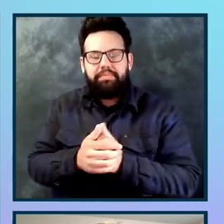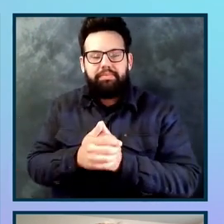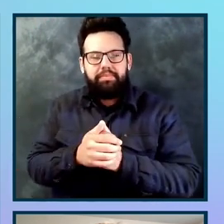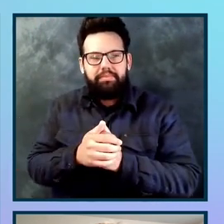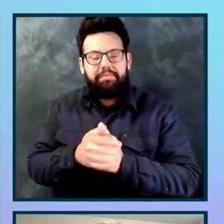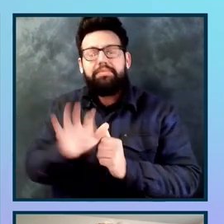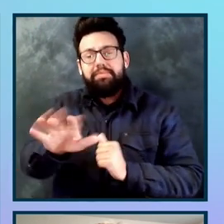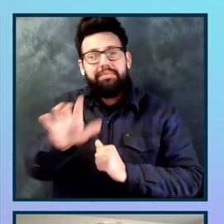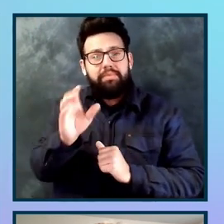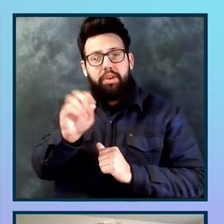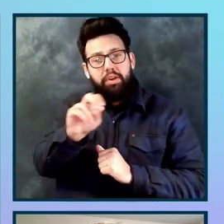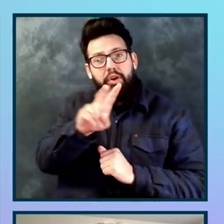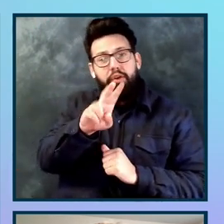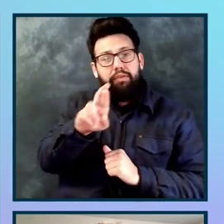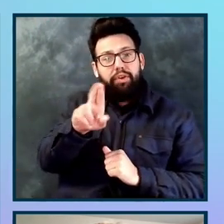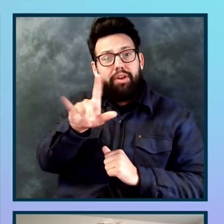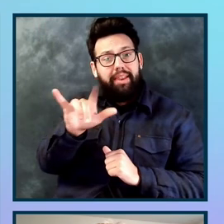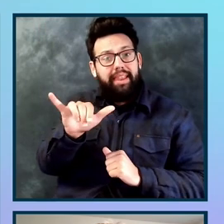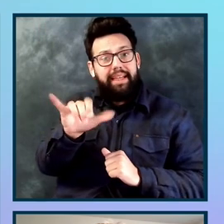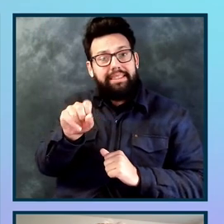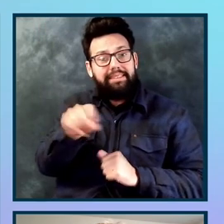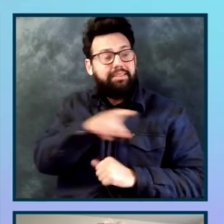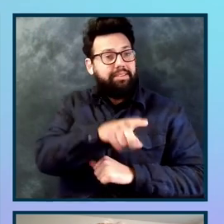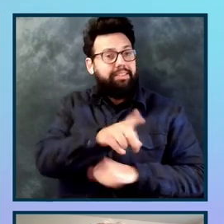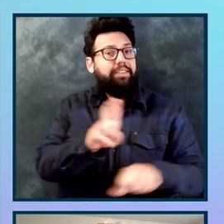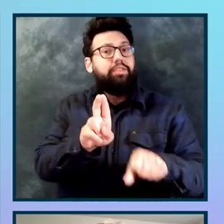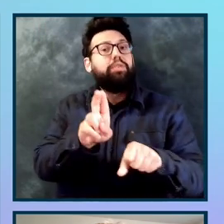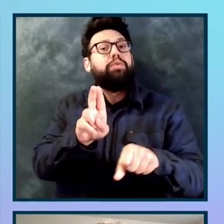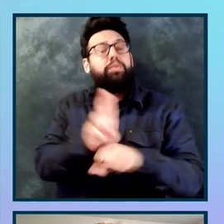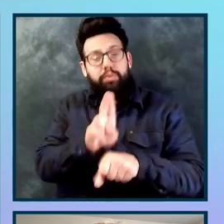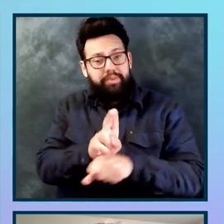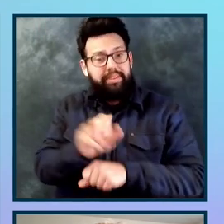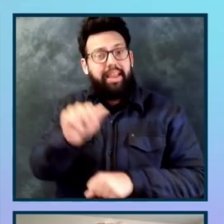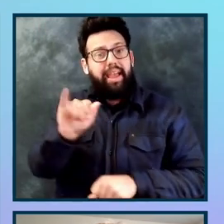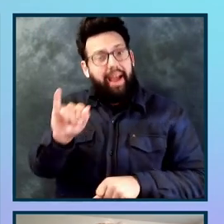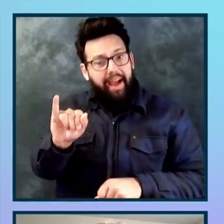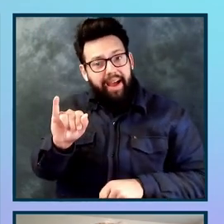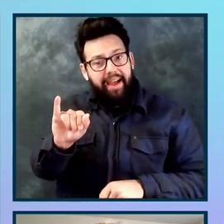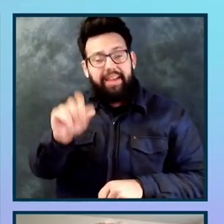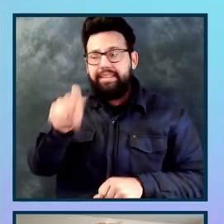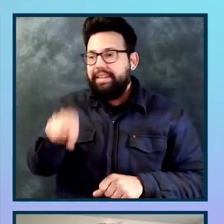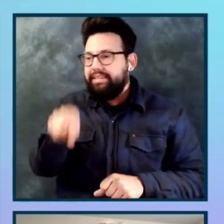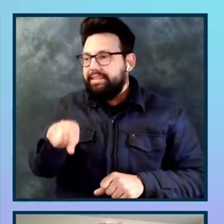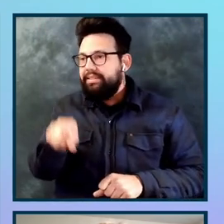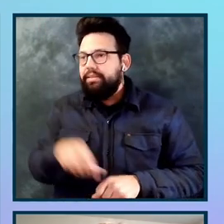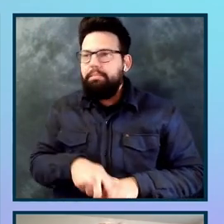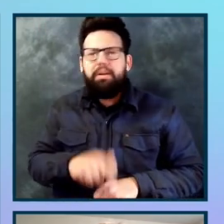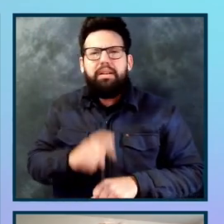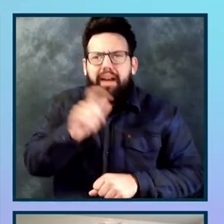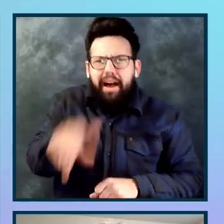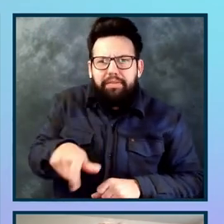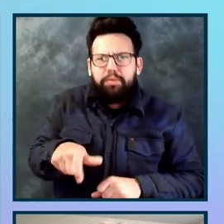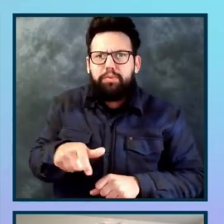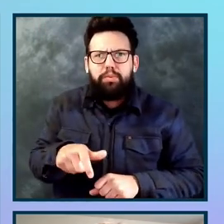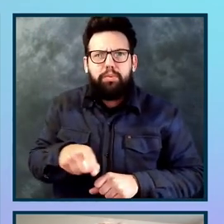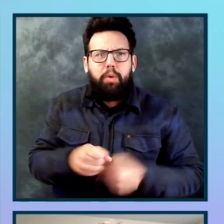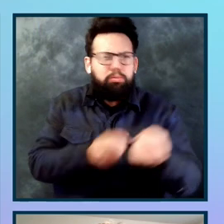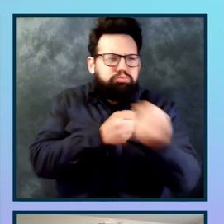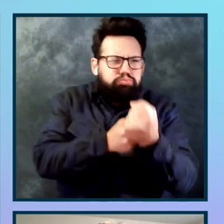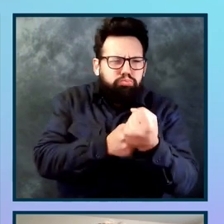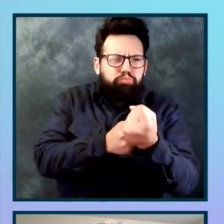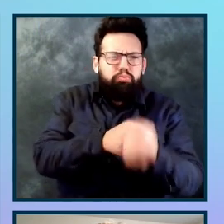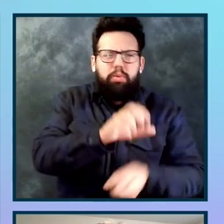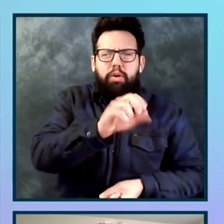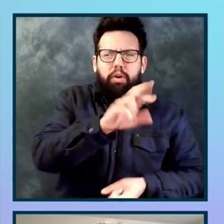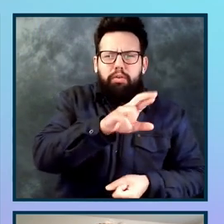use AI, the argument isn't whether AI, whether one is pro or anti-AI. The real issue